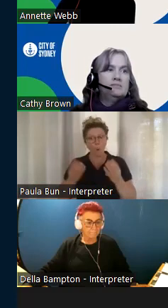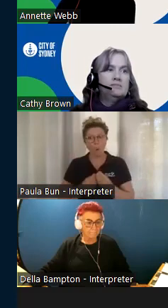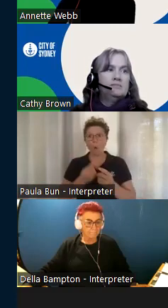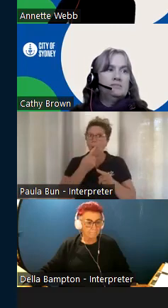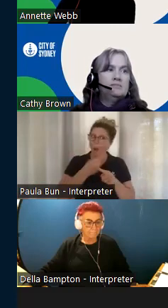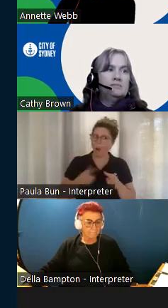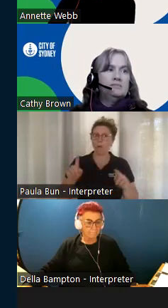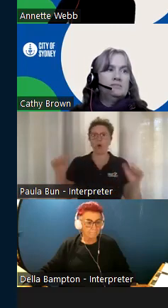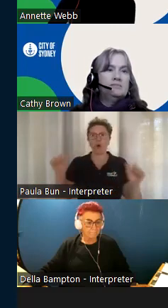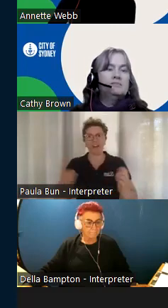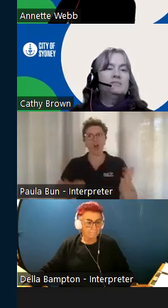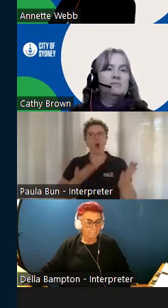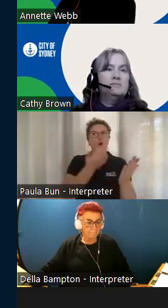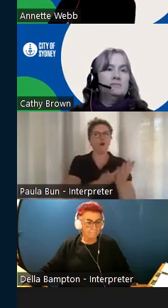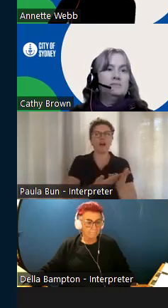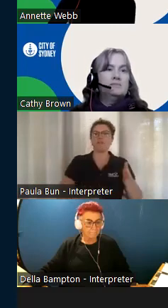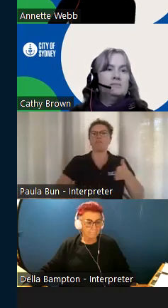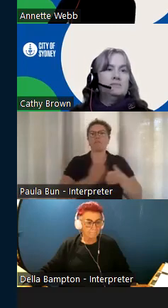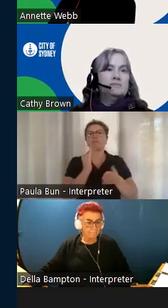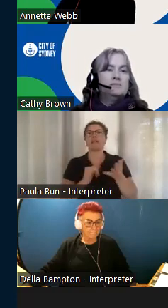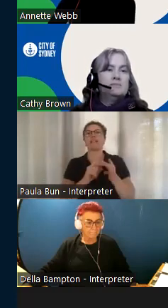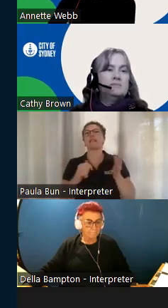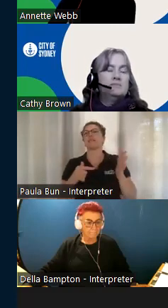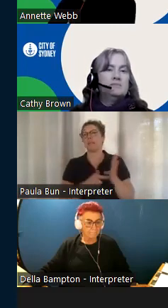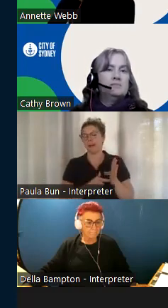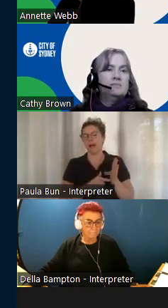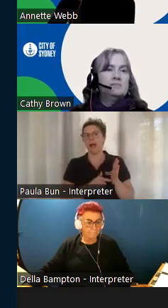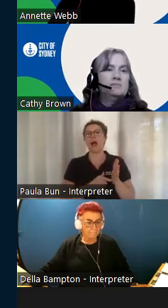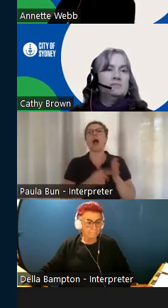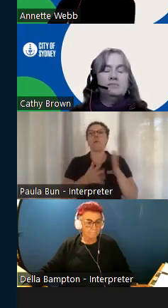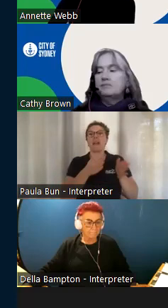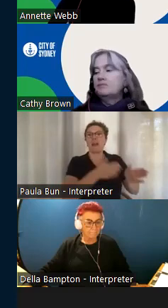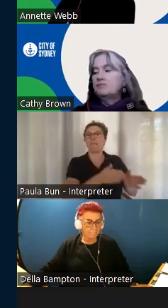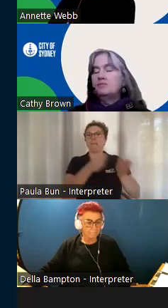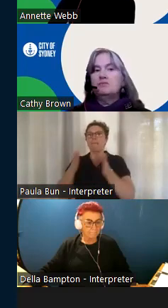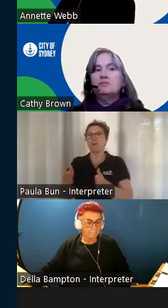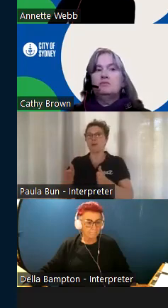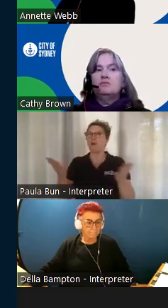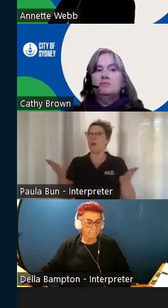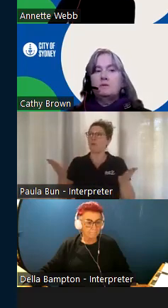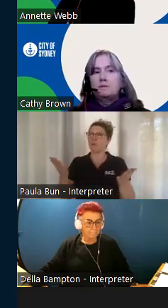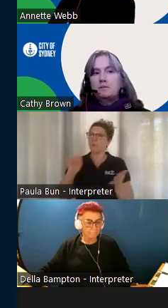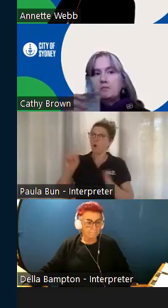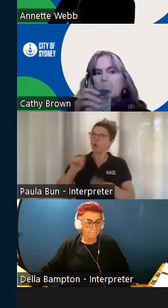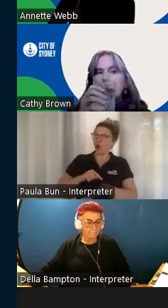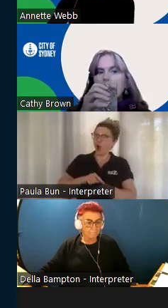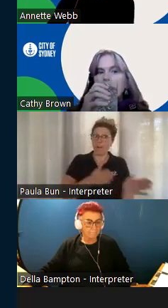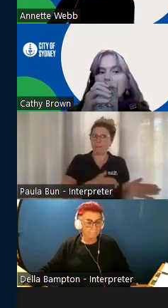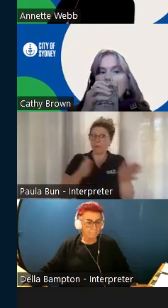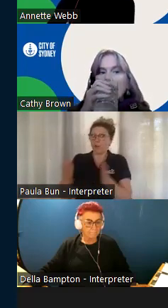completed by the start of September, and the tenancy being commencing midway through October. That is the